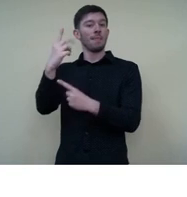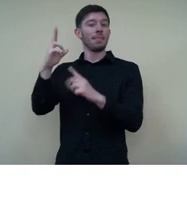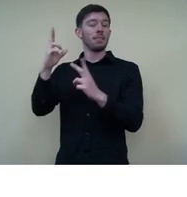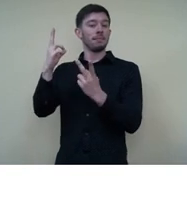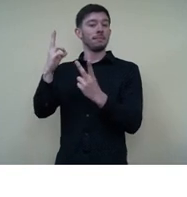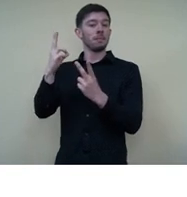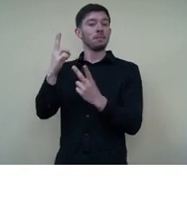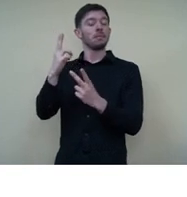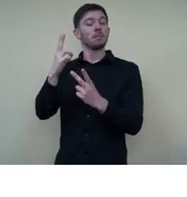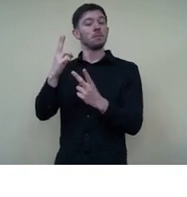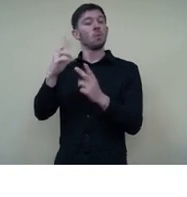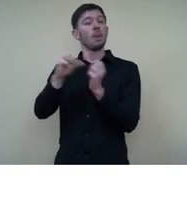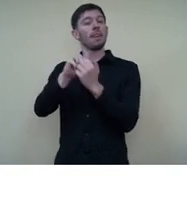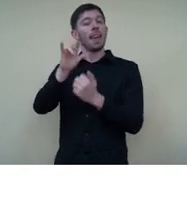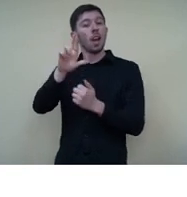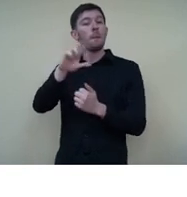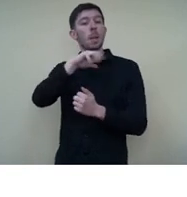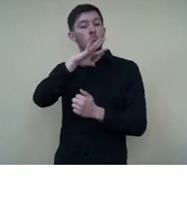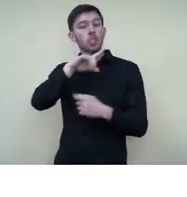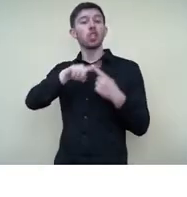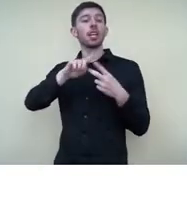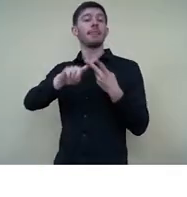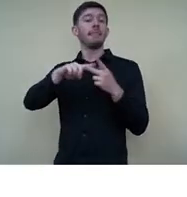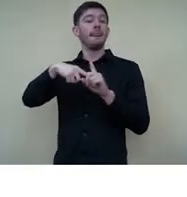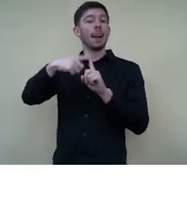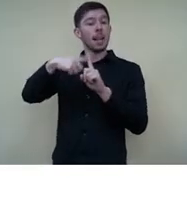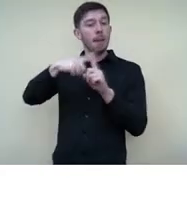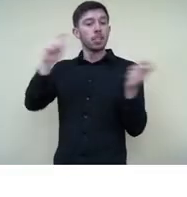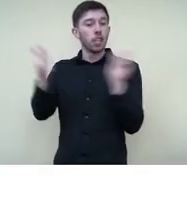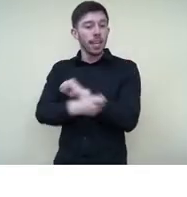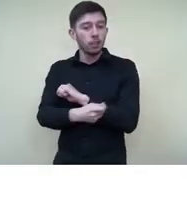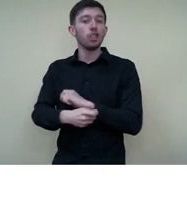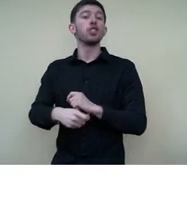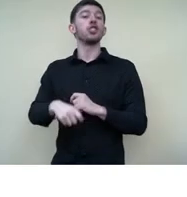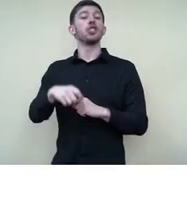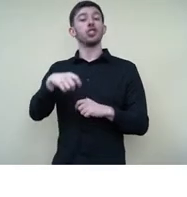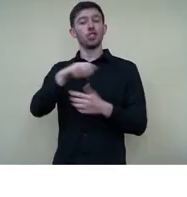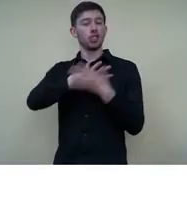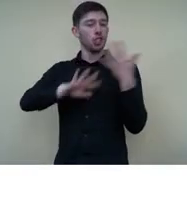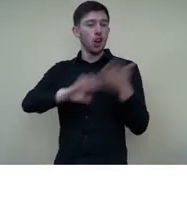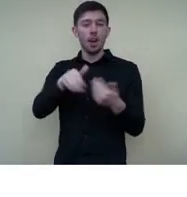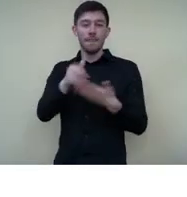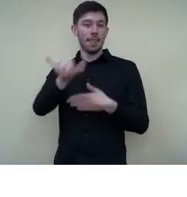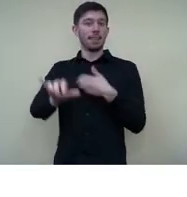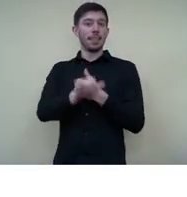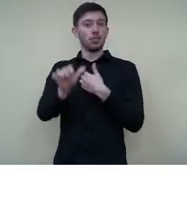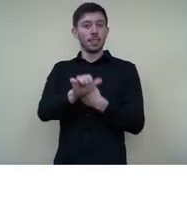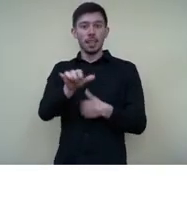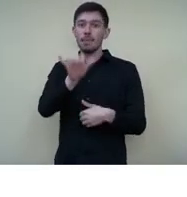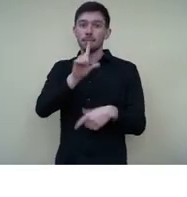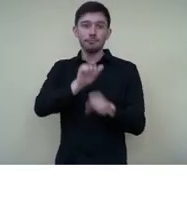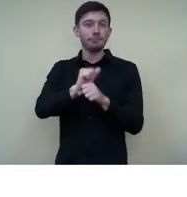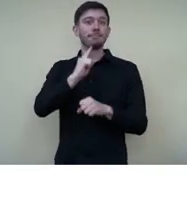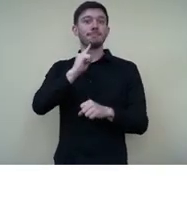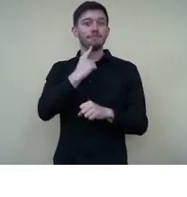threats, alongside air pollution, climate change, below satisfactory primary health care, and HIV. As you can see, this is actually really